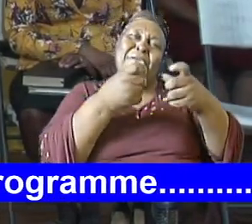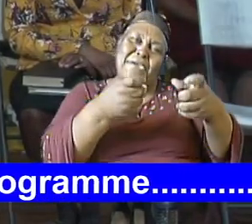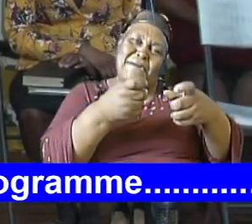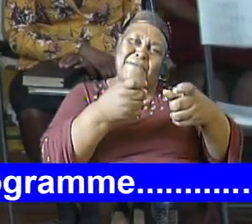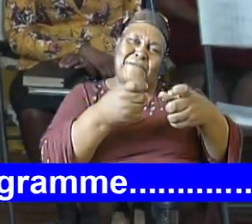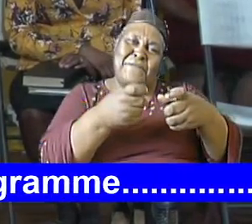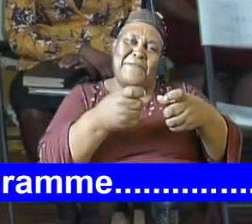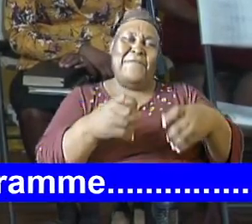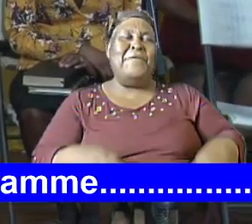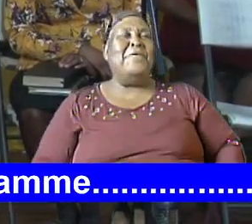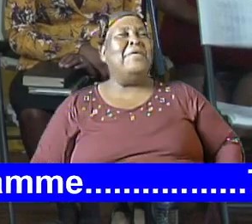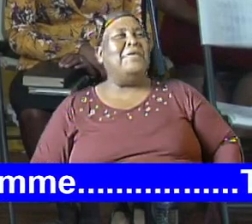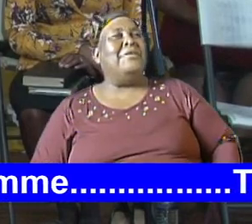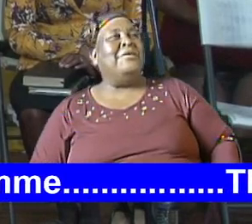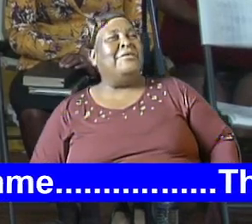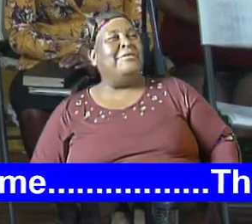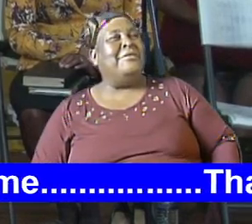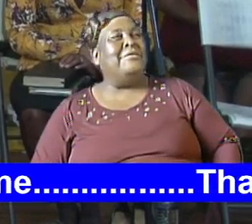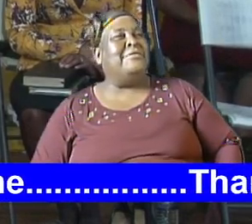How high the standards?